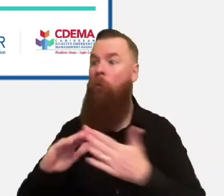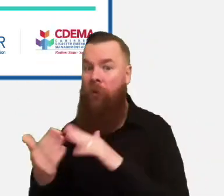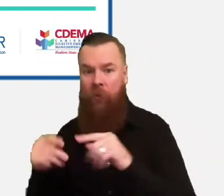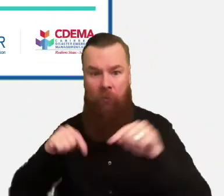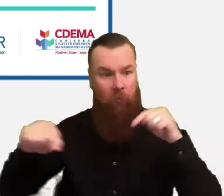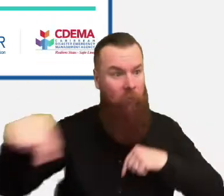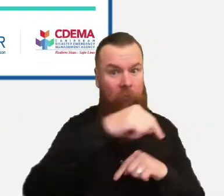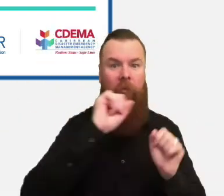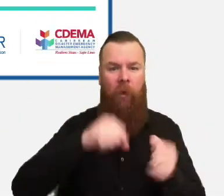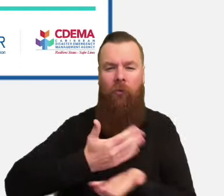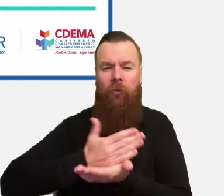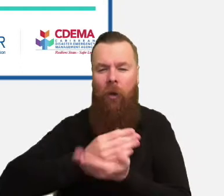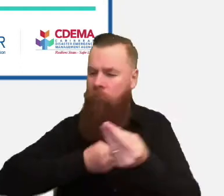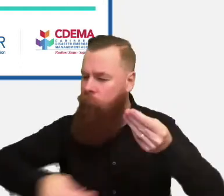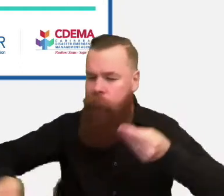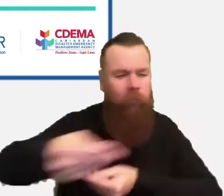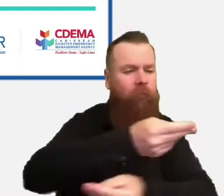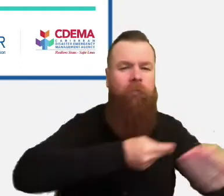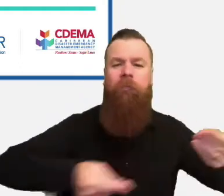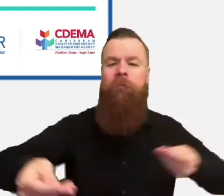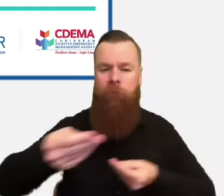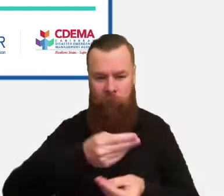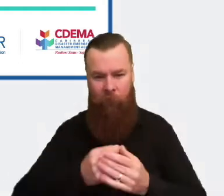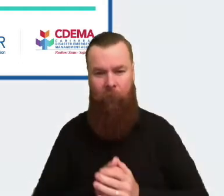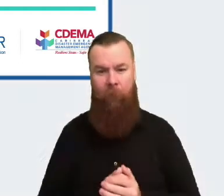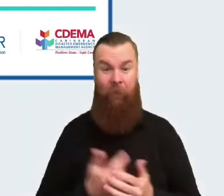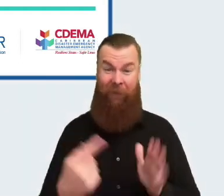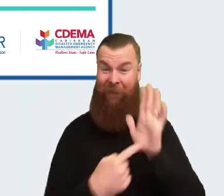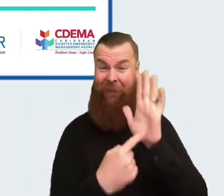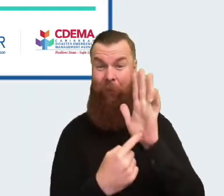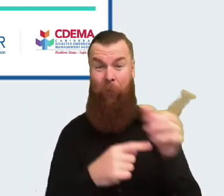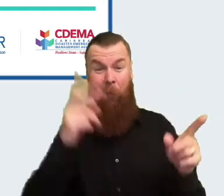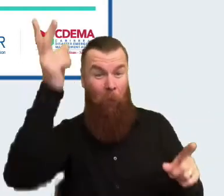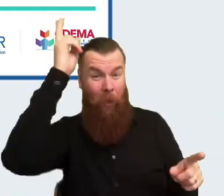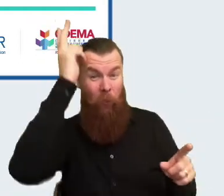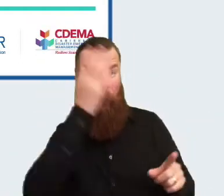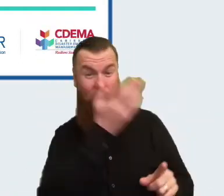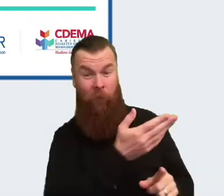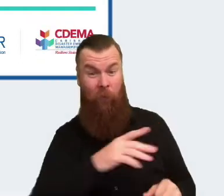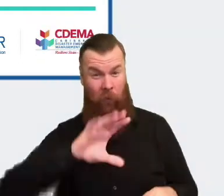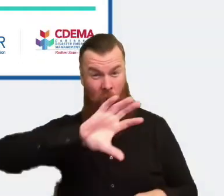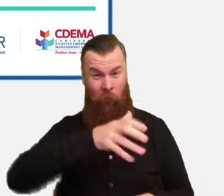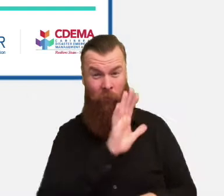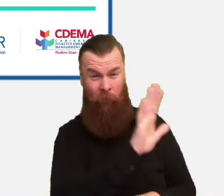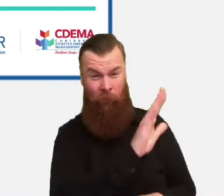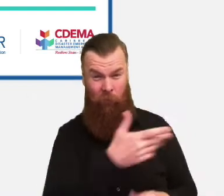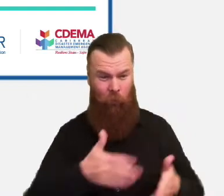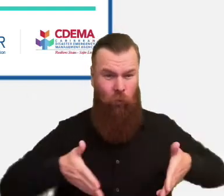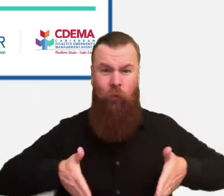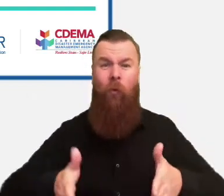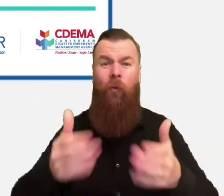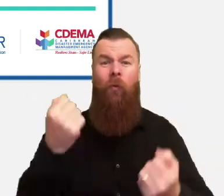the Peru Rural Roads Programme, where they had community participation to deliver